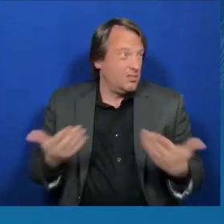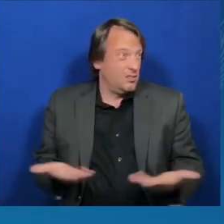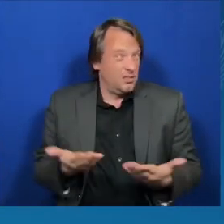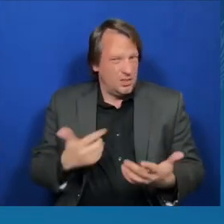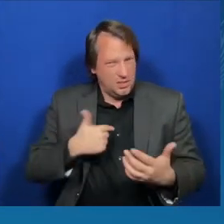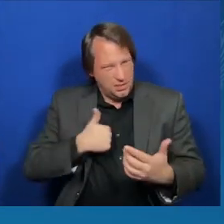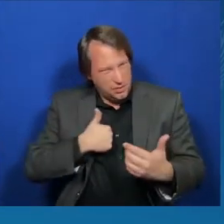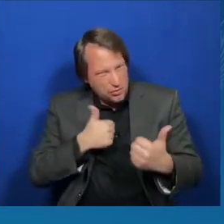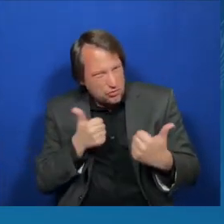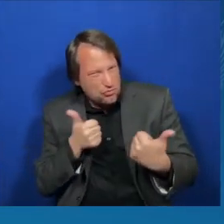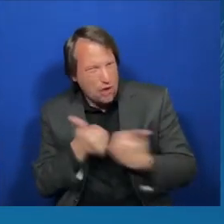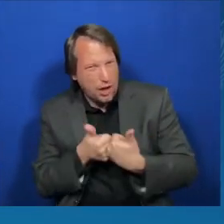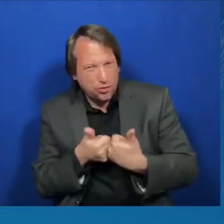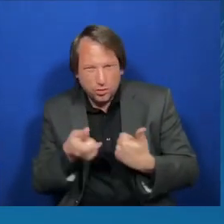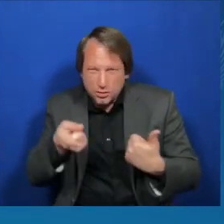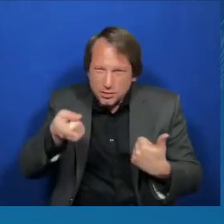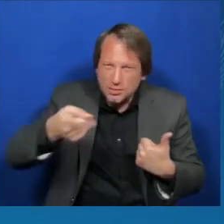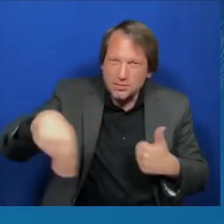Pass a red flag law.